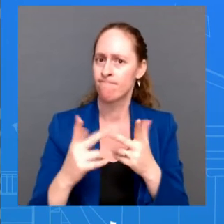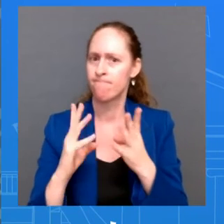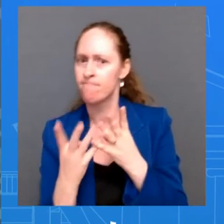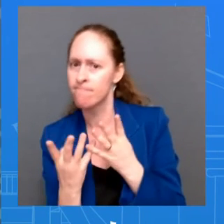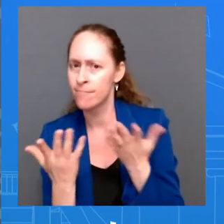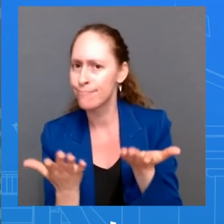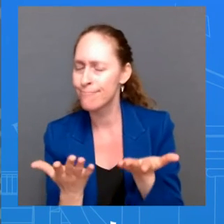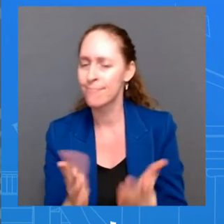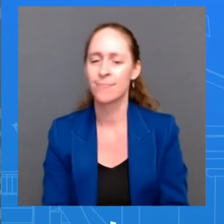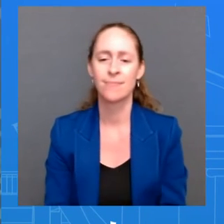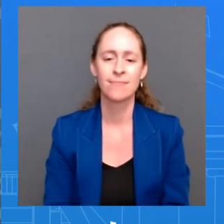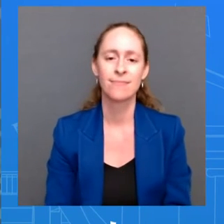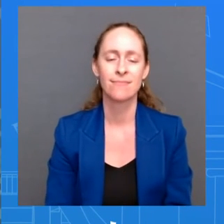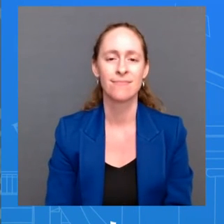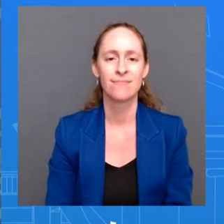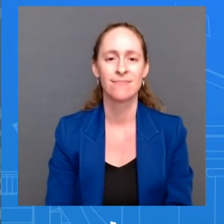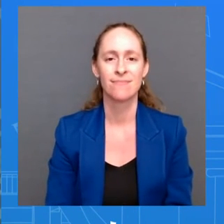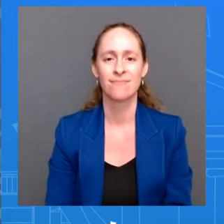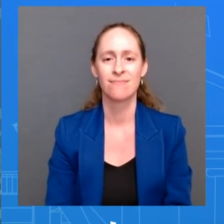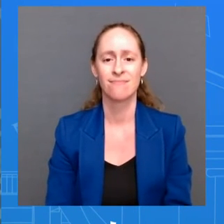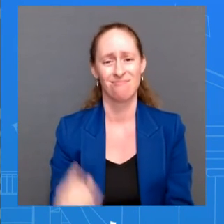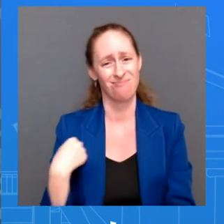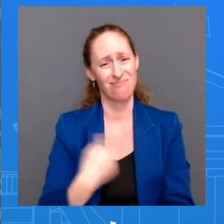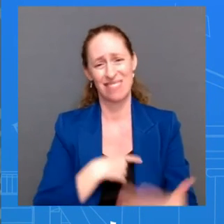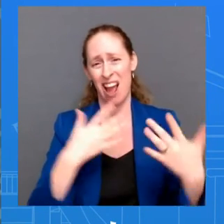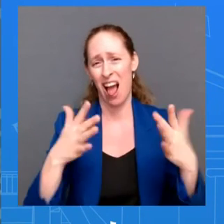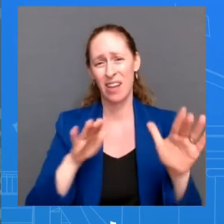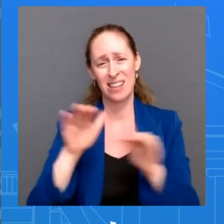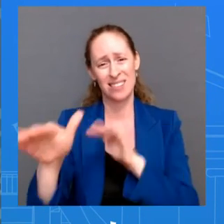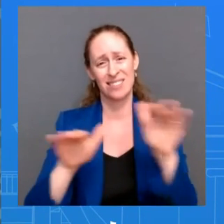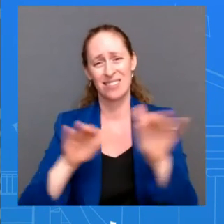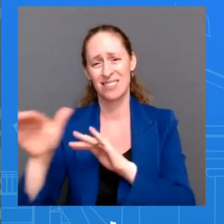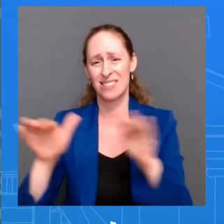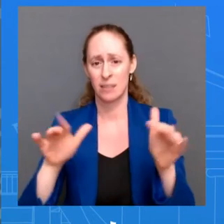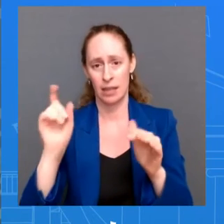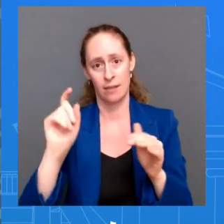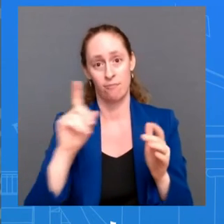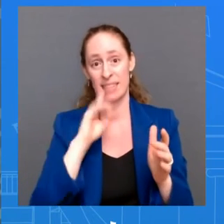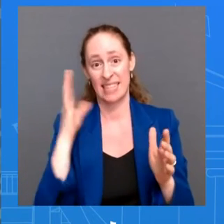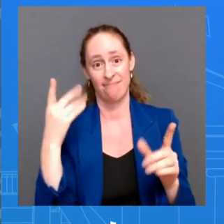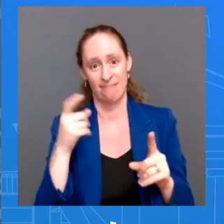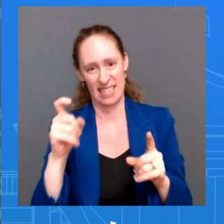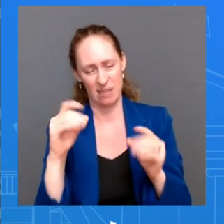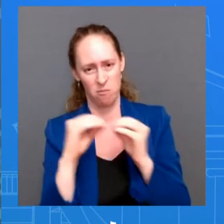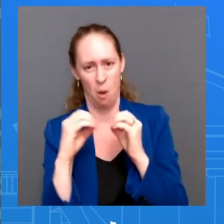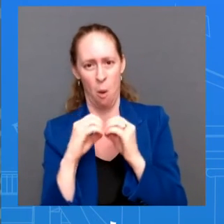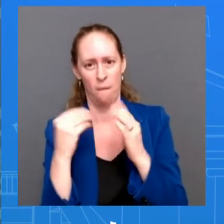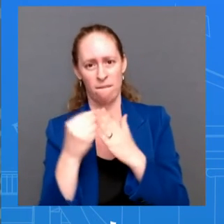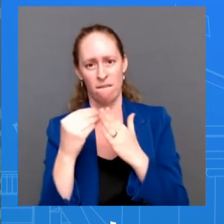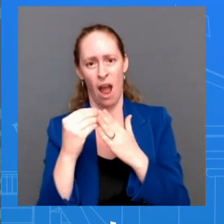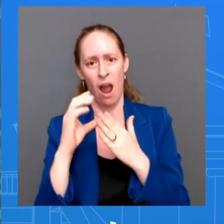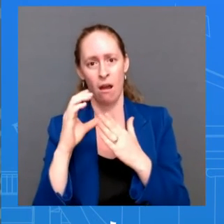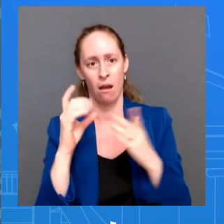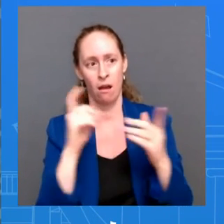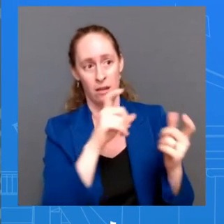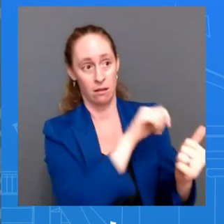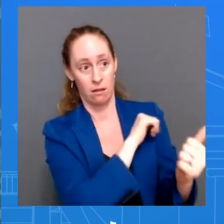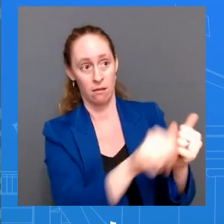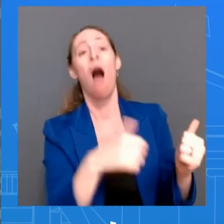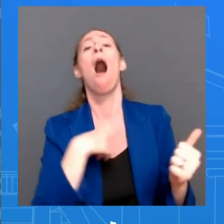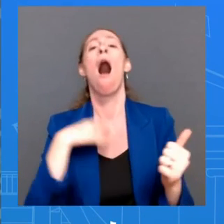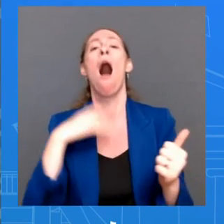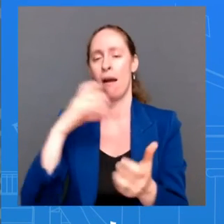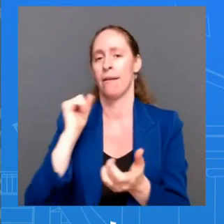continue the comprehensive plan that the president has. But again, we are